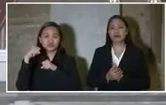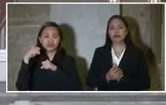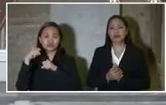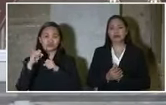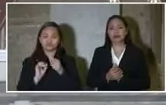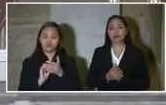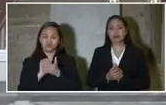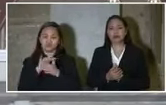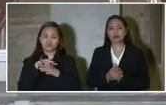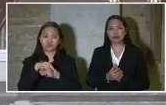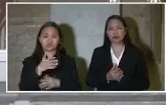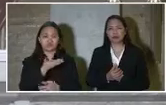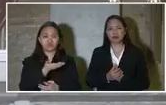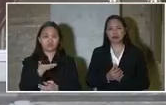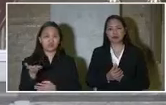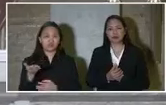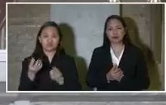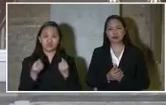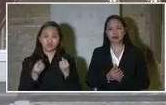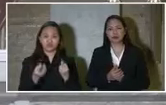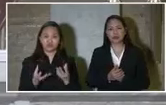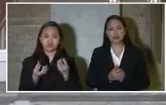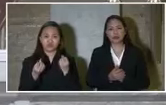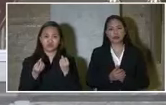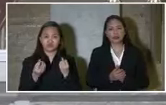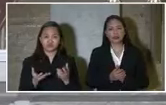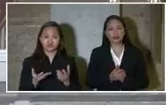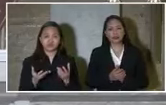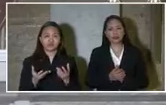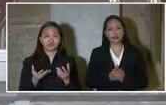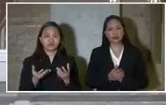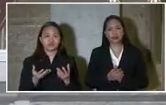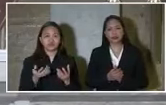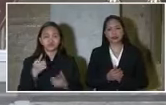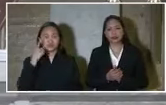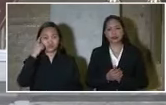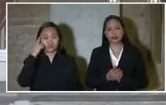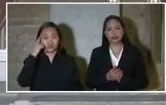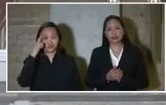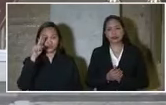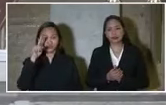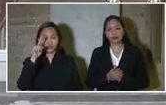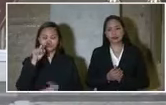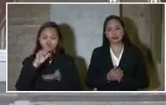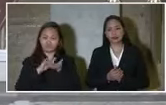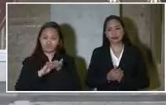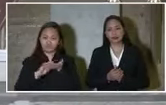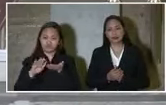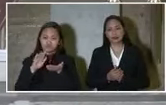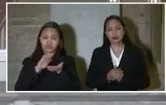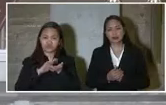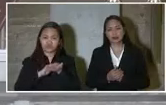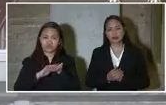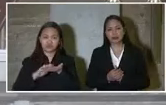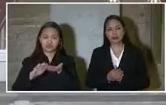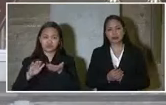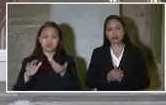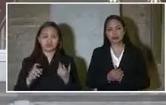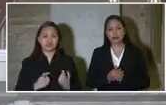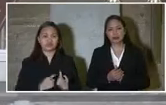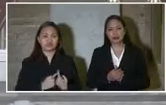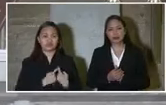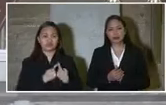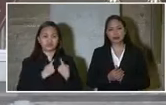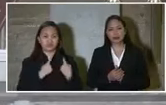be poured out for you and for many for the forgiveness